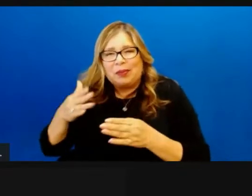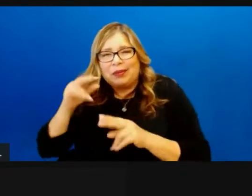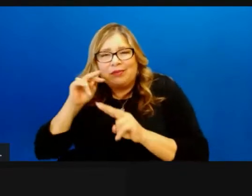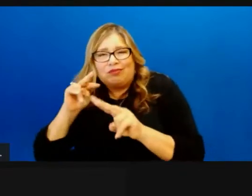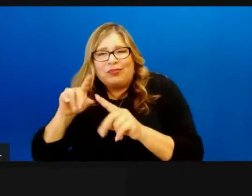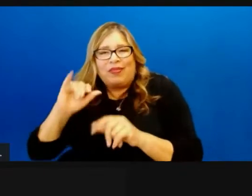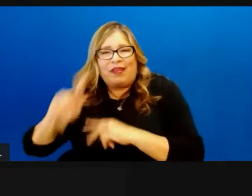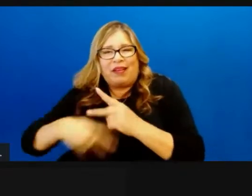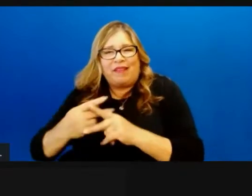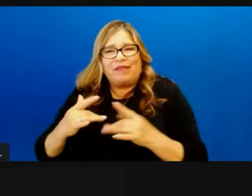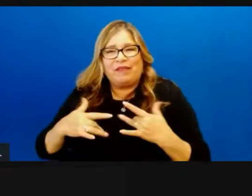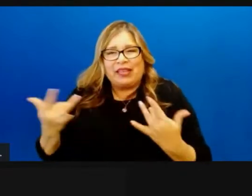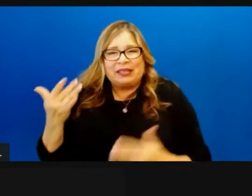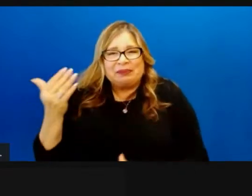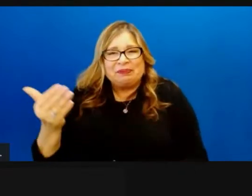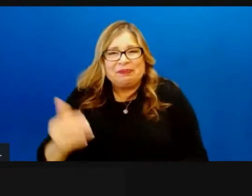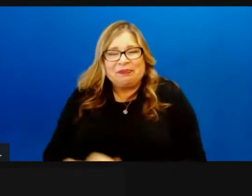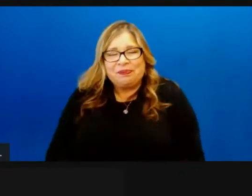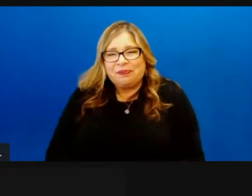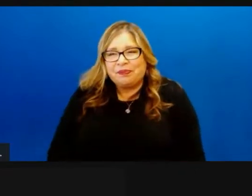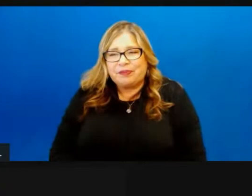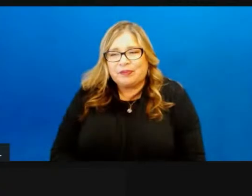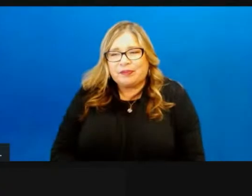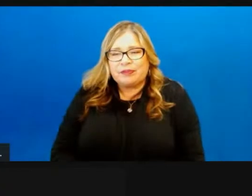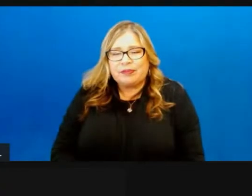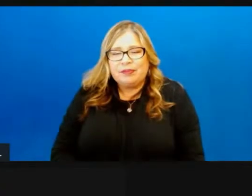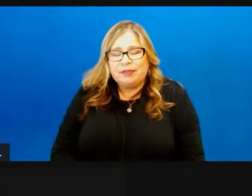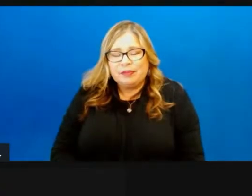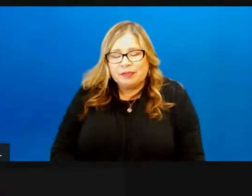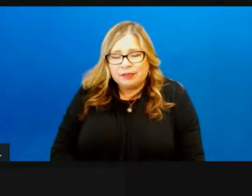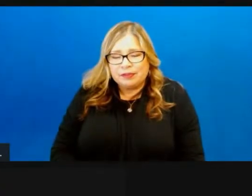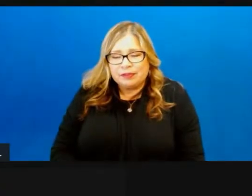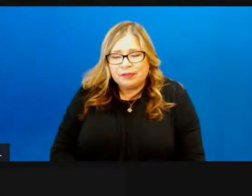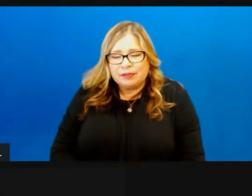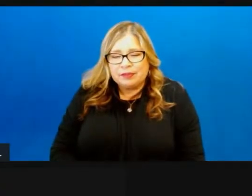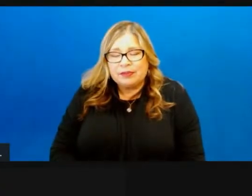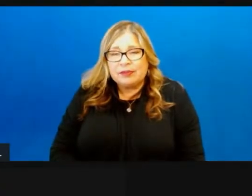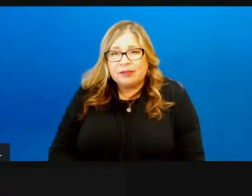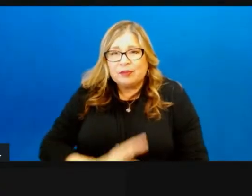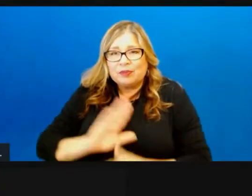Next question comes from Sean Hubuller with the New York Times.